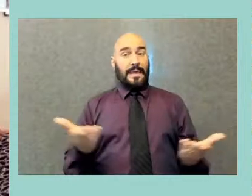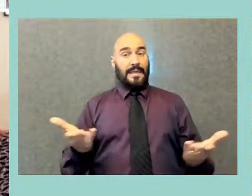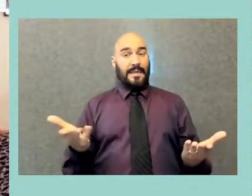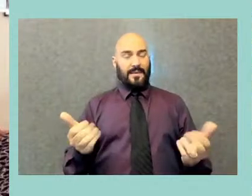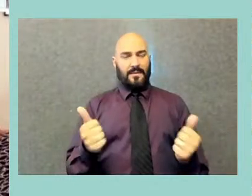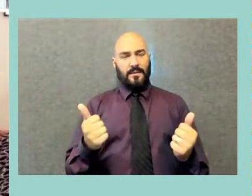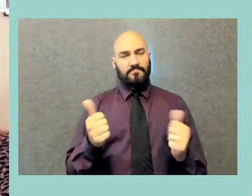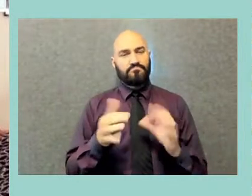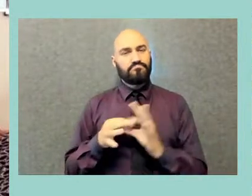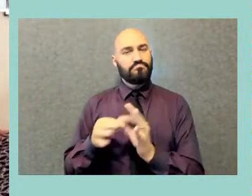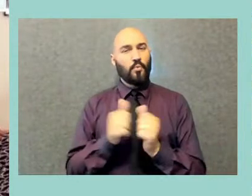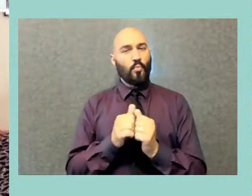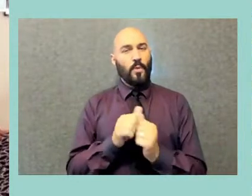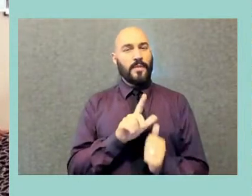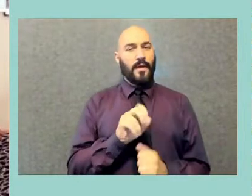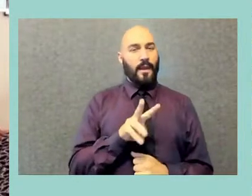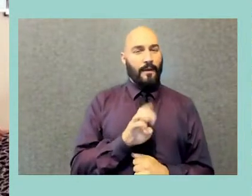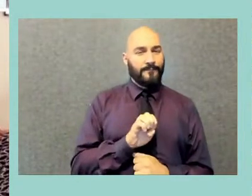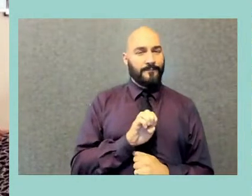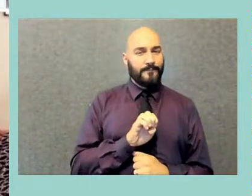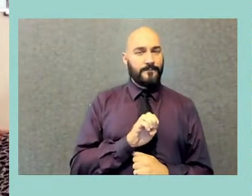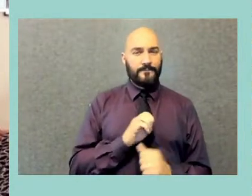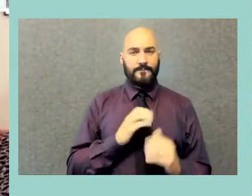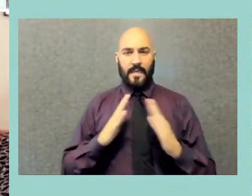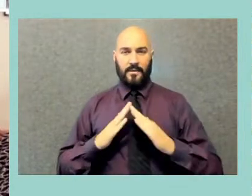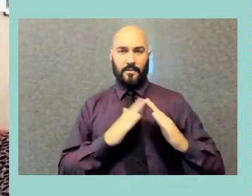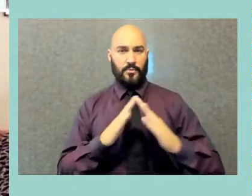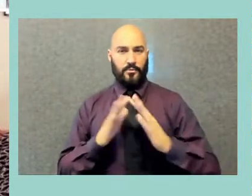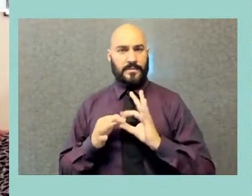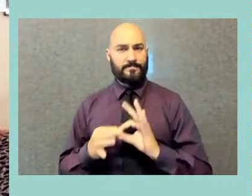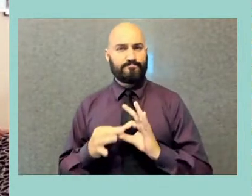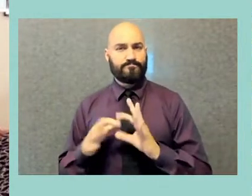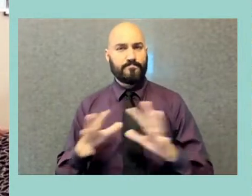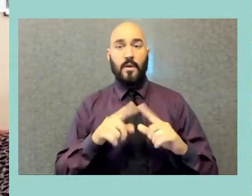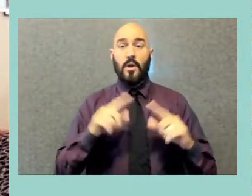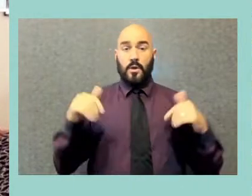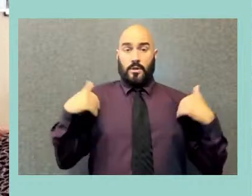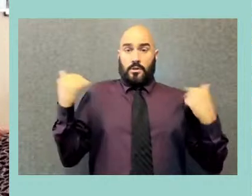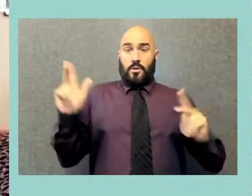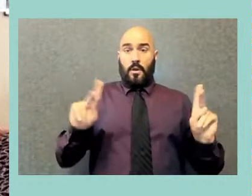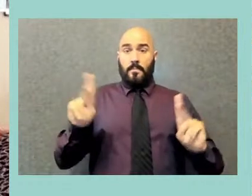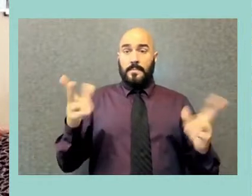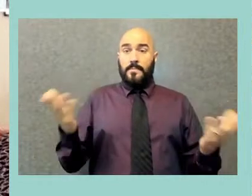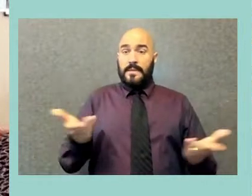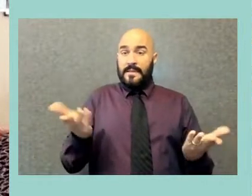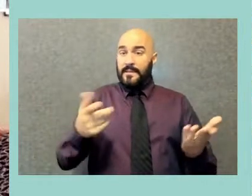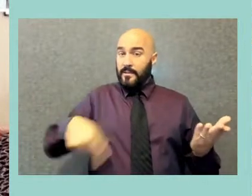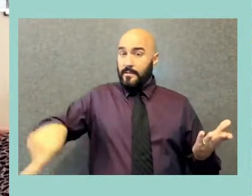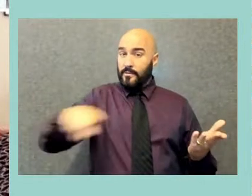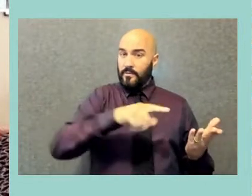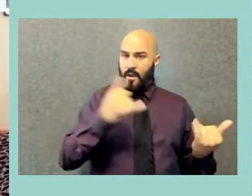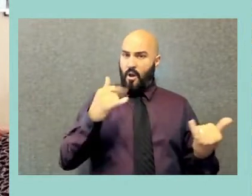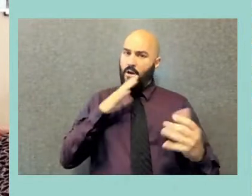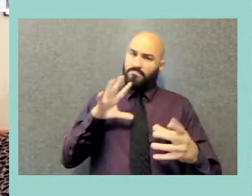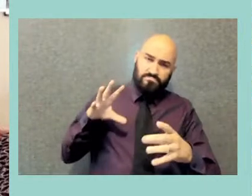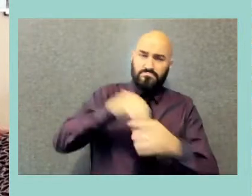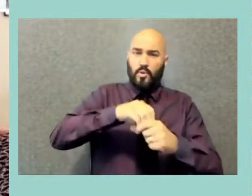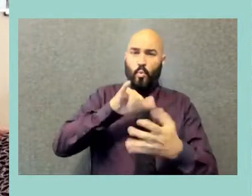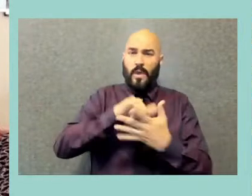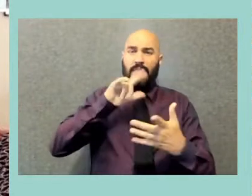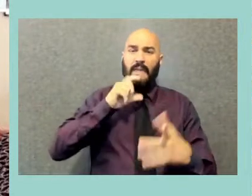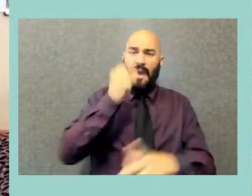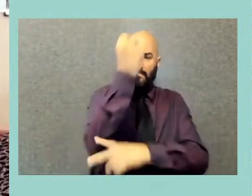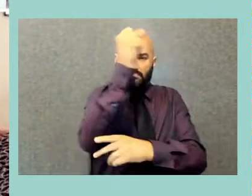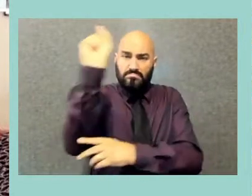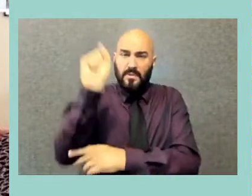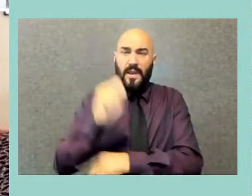The youth we are honoring today are at the forefront of these movements for social and environmental justice. On